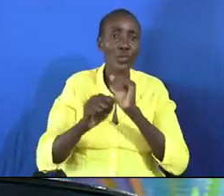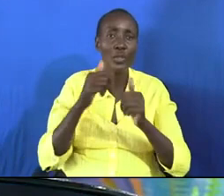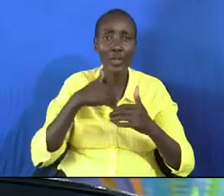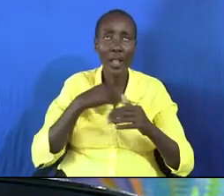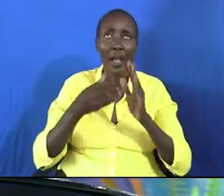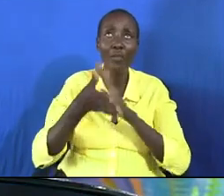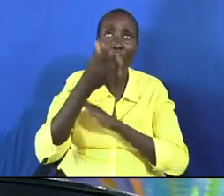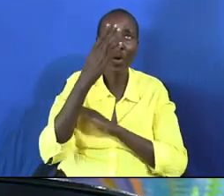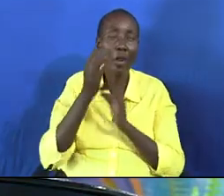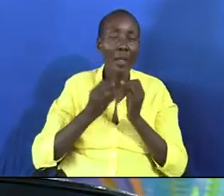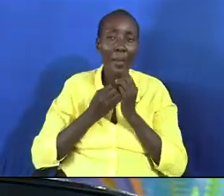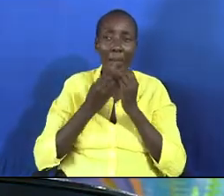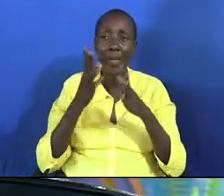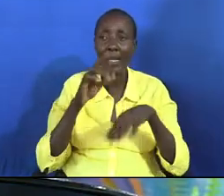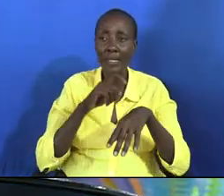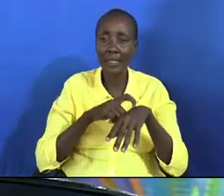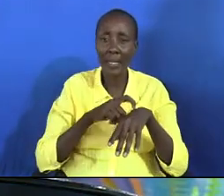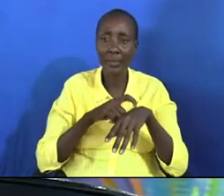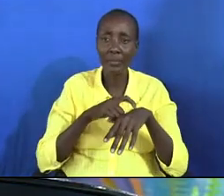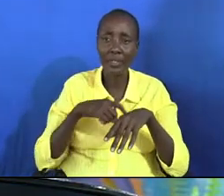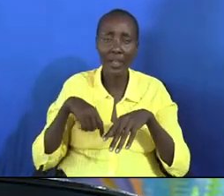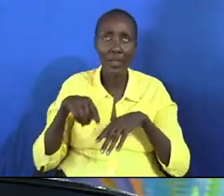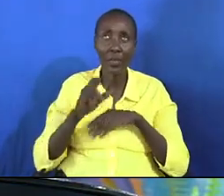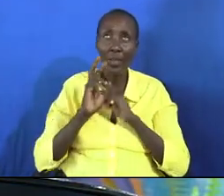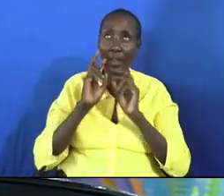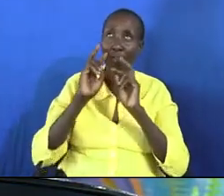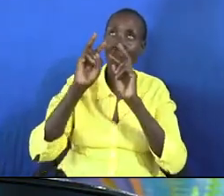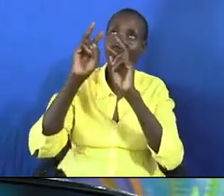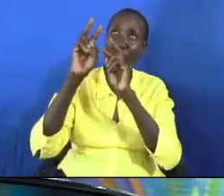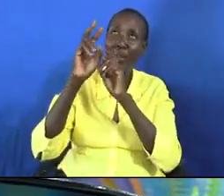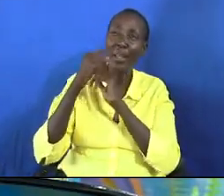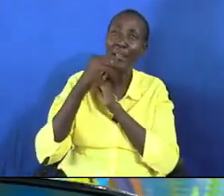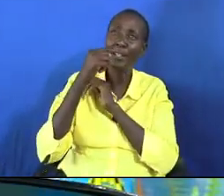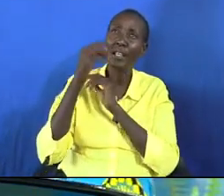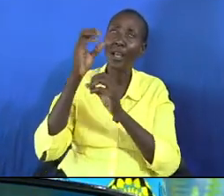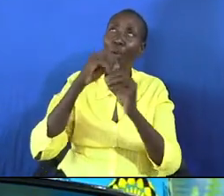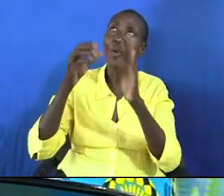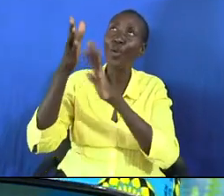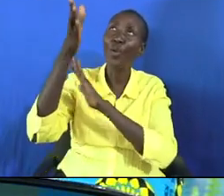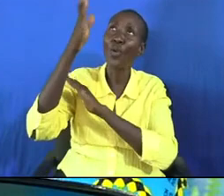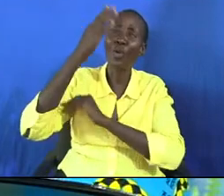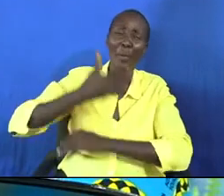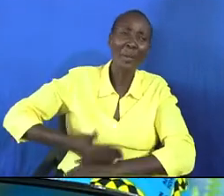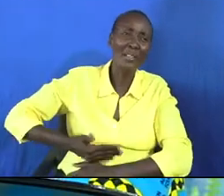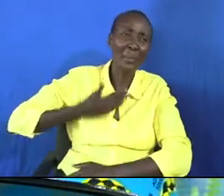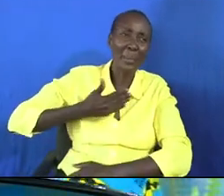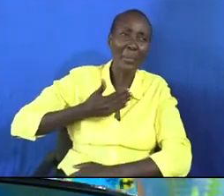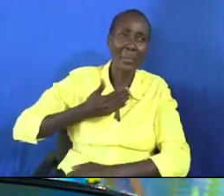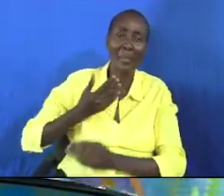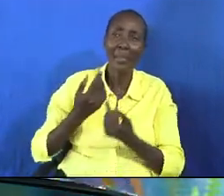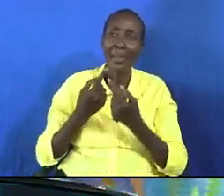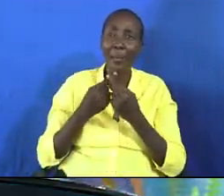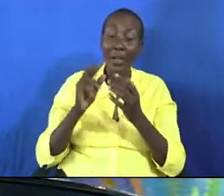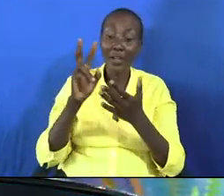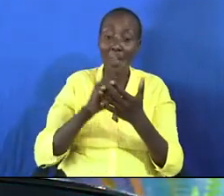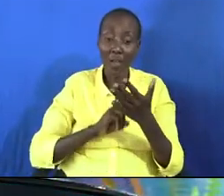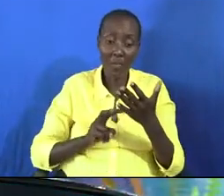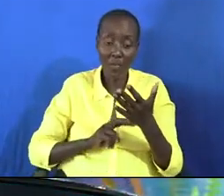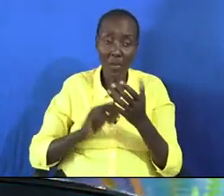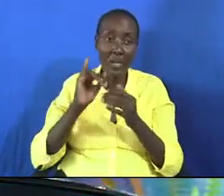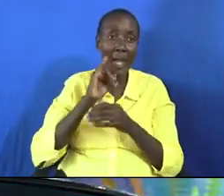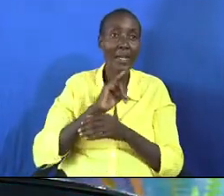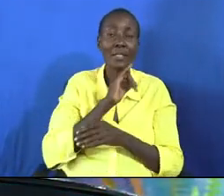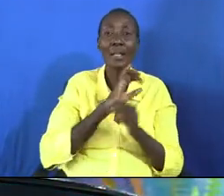Many times we look at God and we say, oh, God is angry with me. But if you read